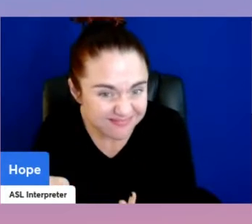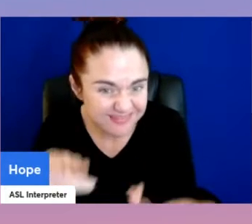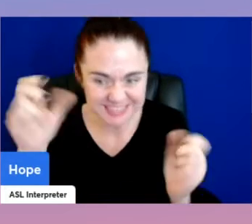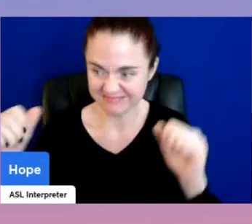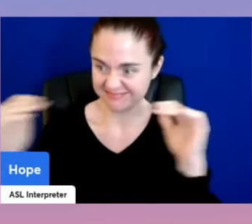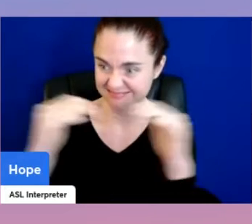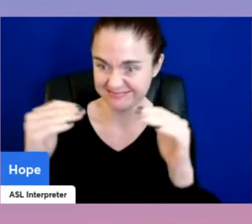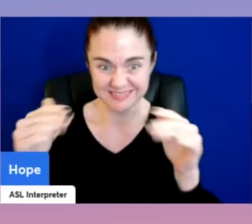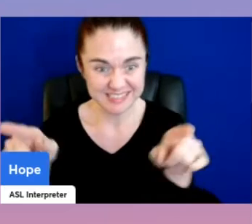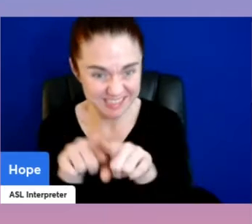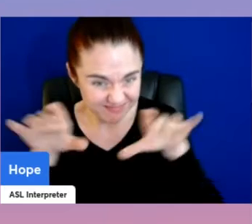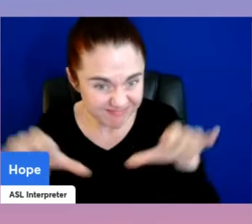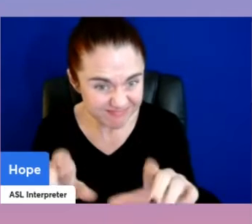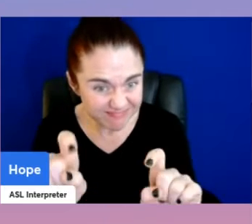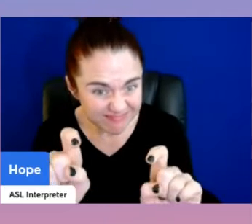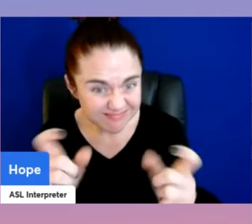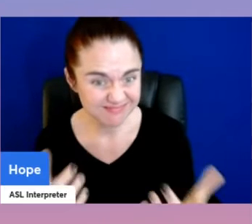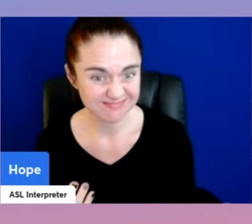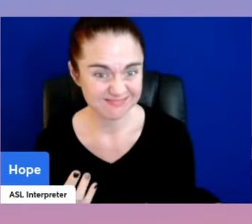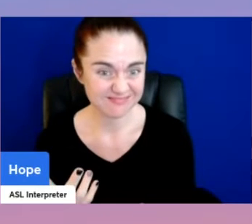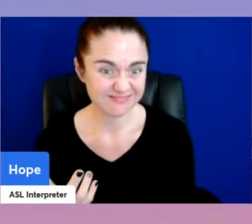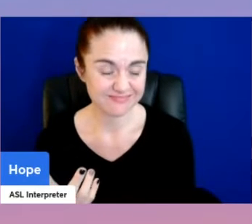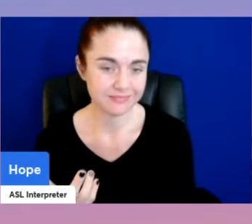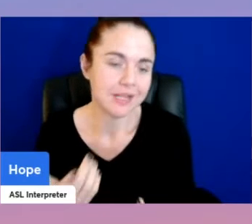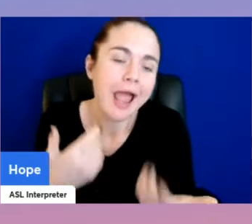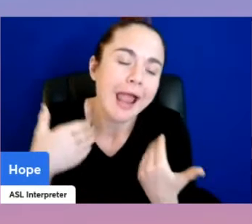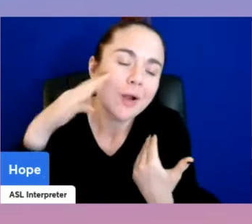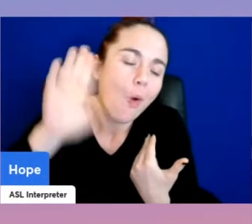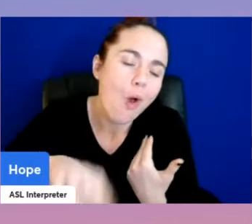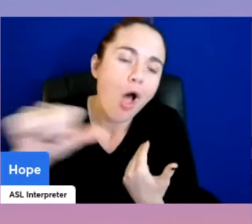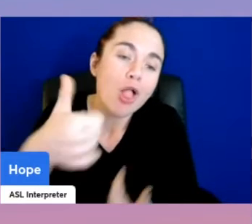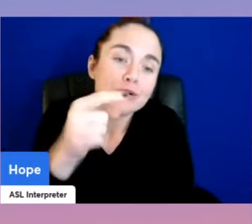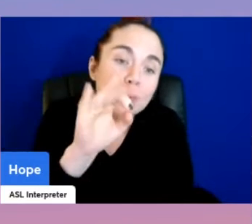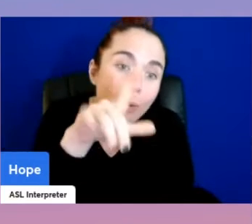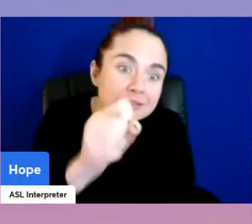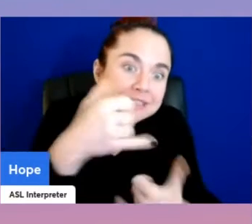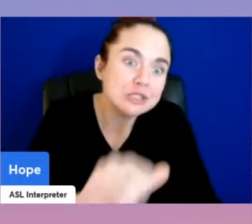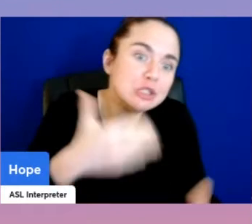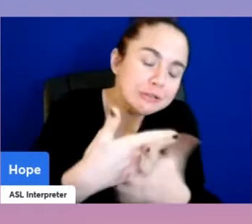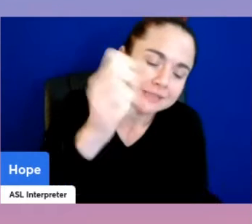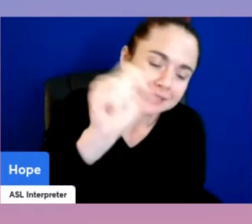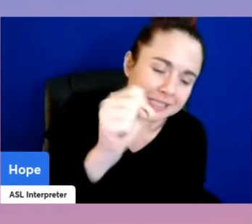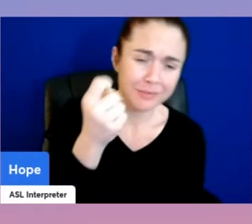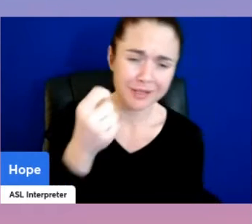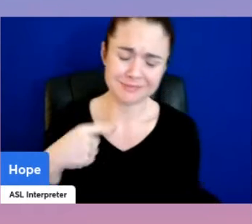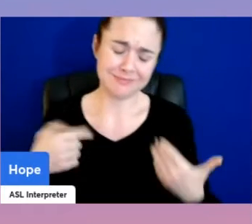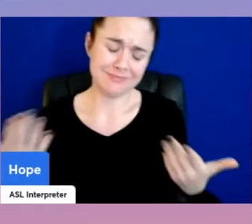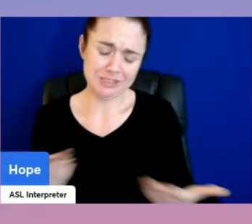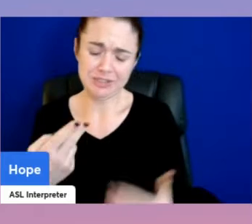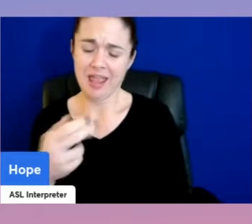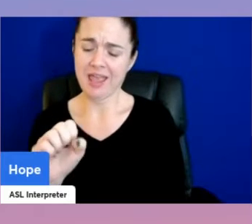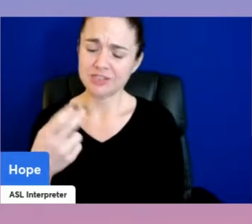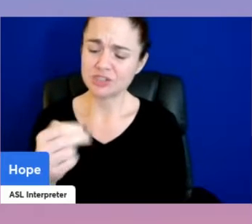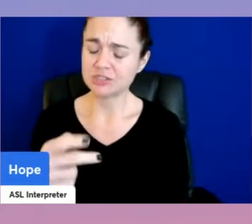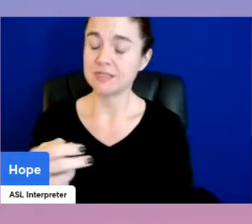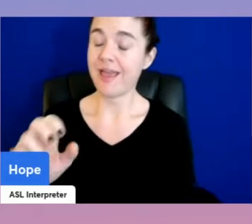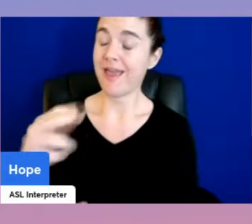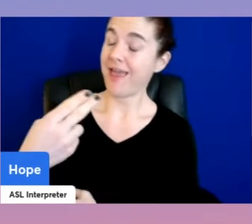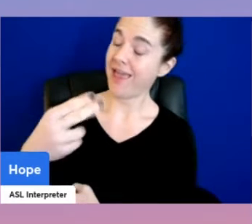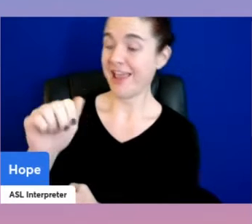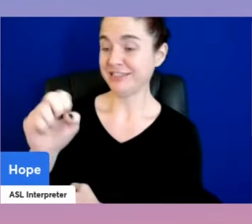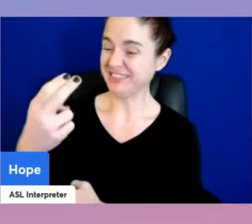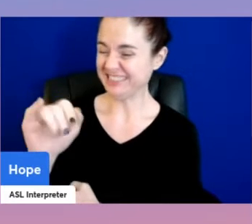So not that these other tools are bad, but I mean, you're at HashiTalks 2024, so